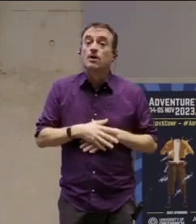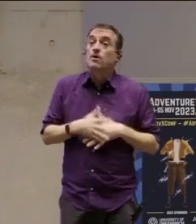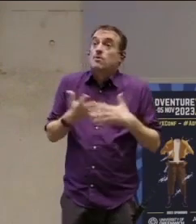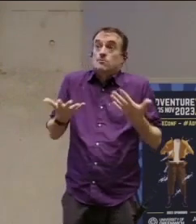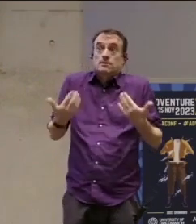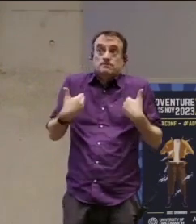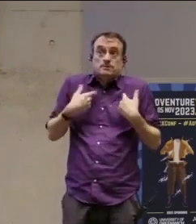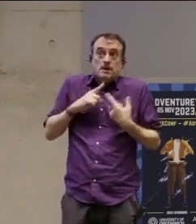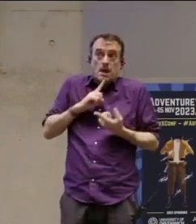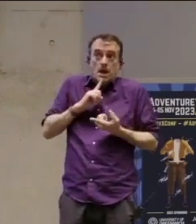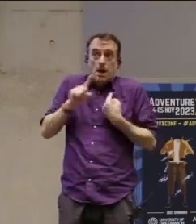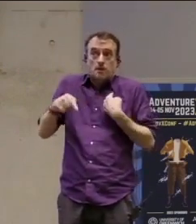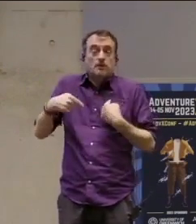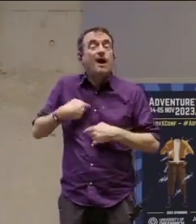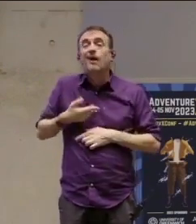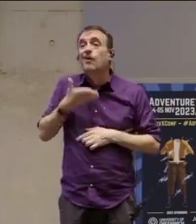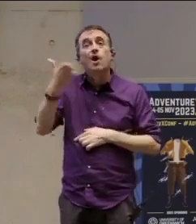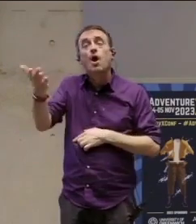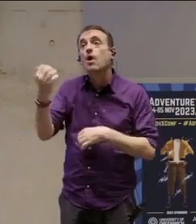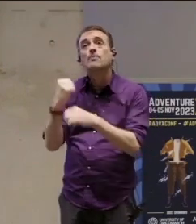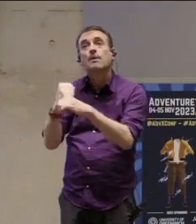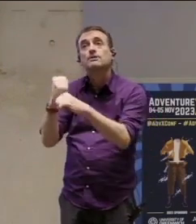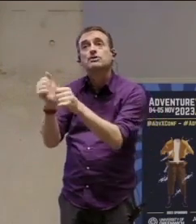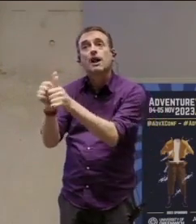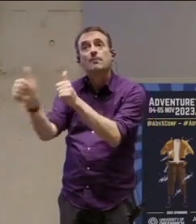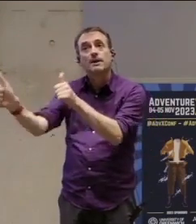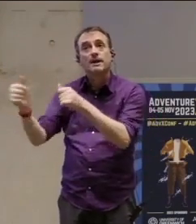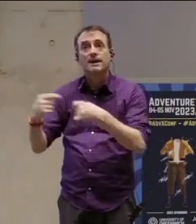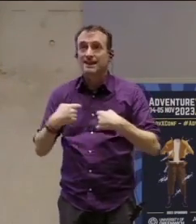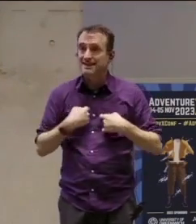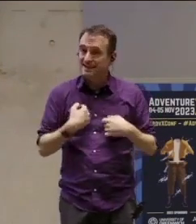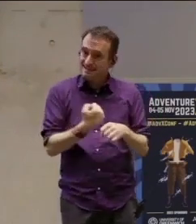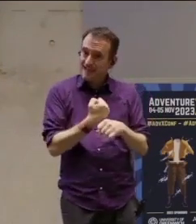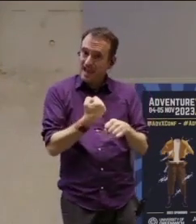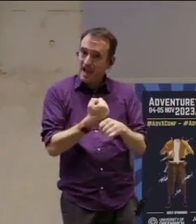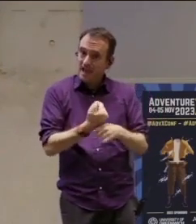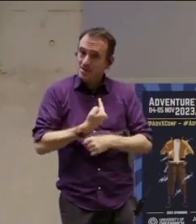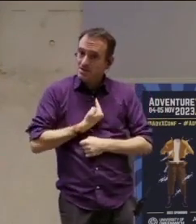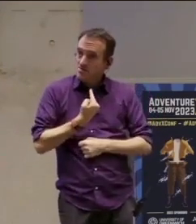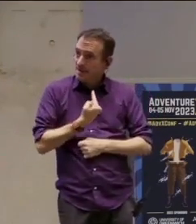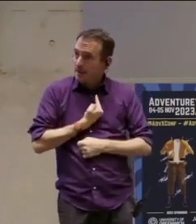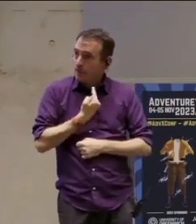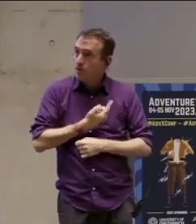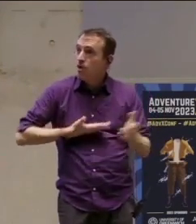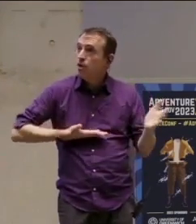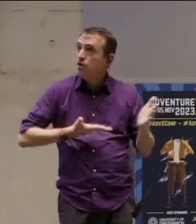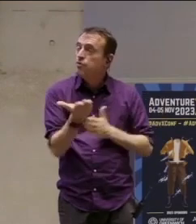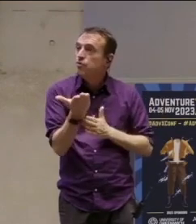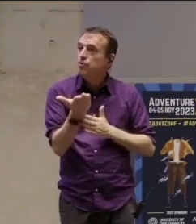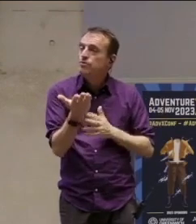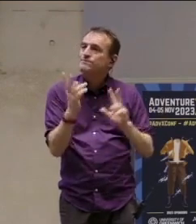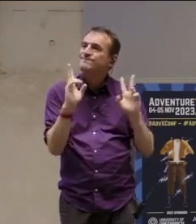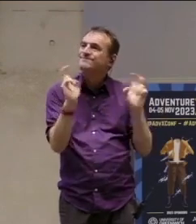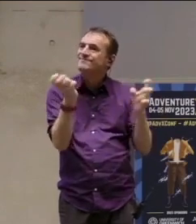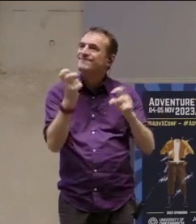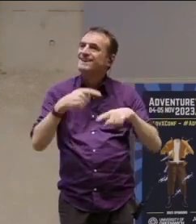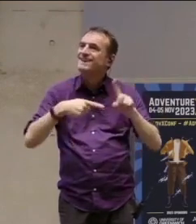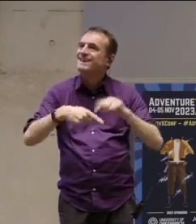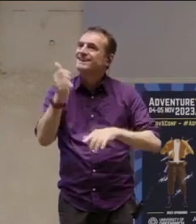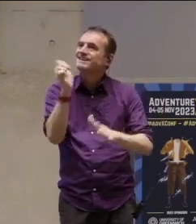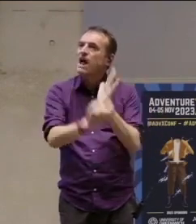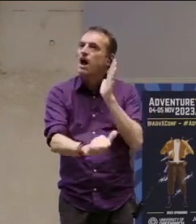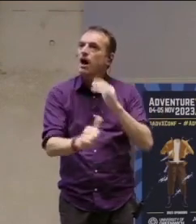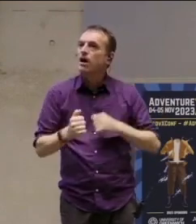question, so I'm not going to publishers. Fun fact, this game was actually a game that I had to kickstart, right? And I used some of my